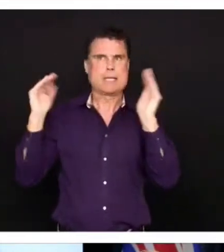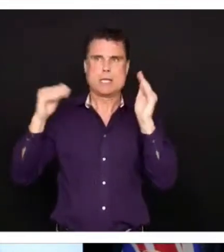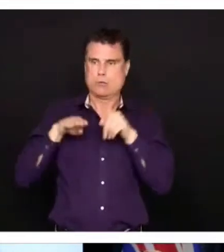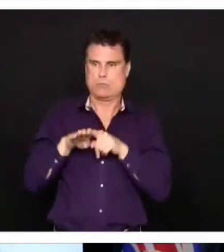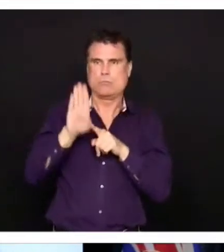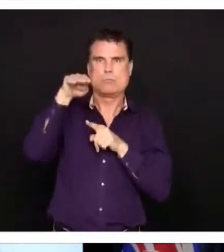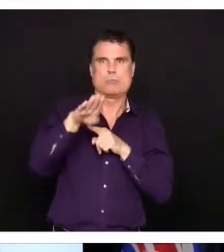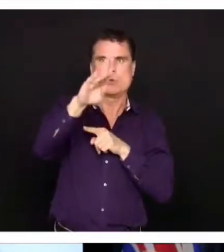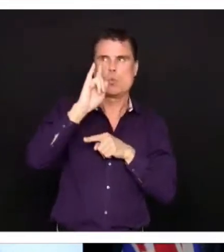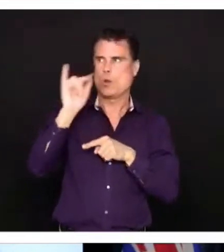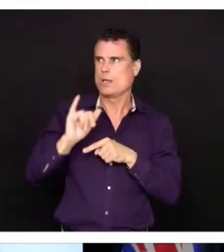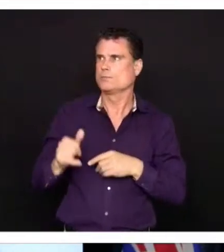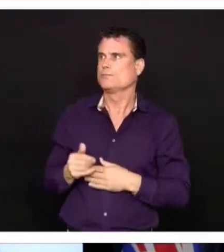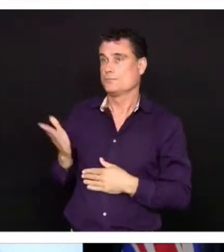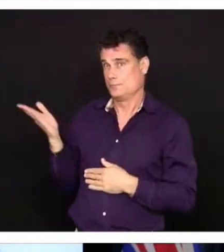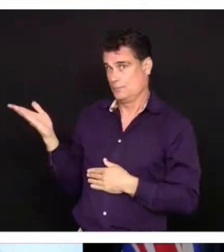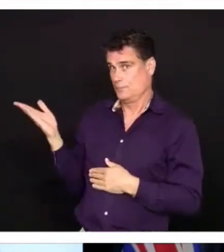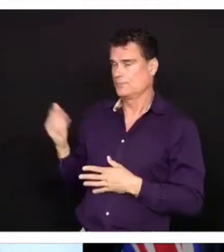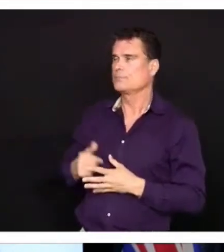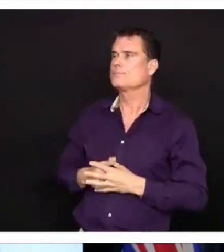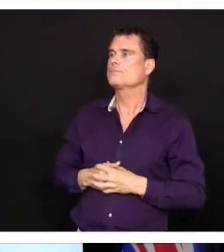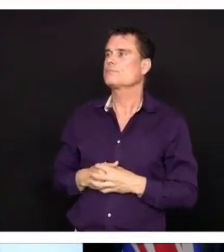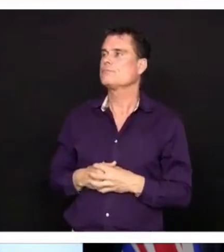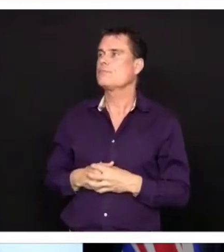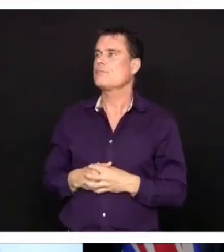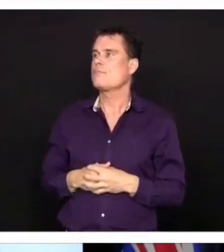Columbia compared to a number of international,